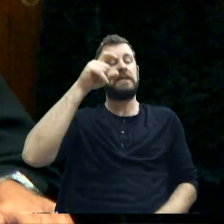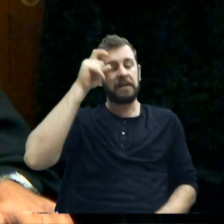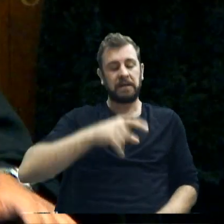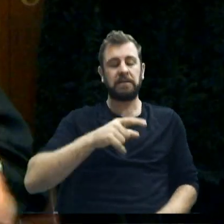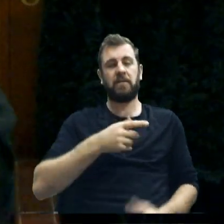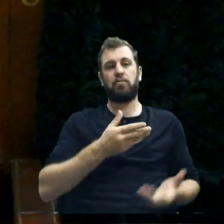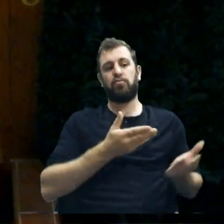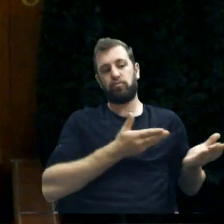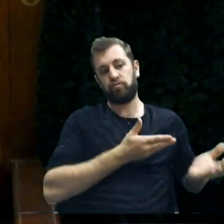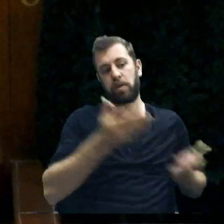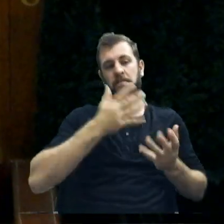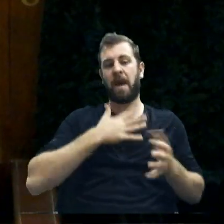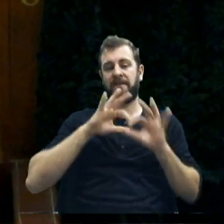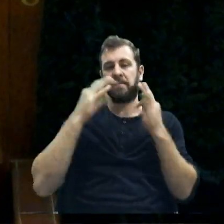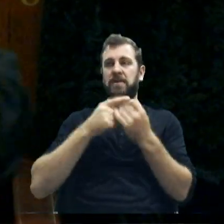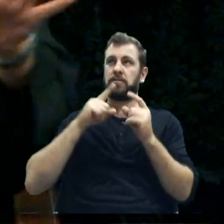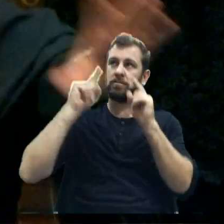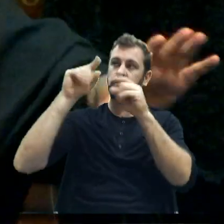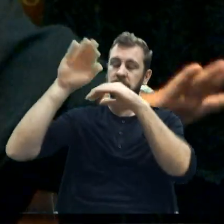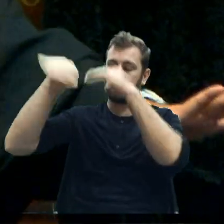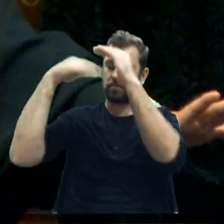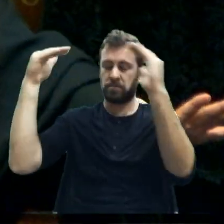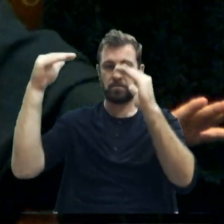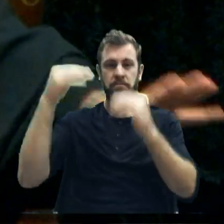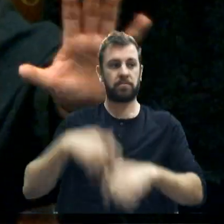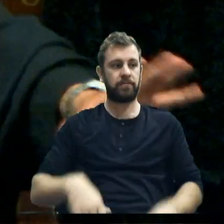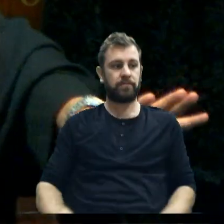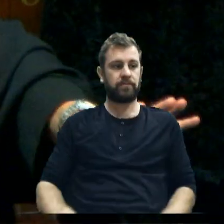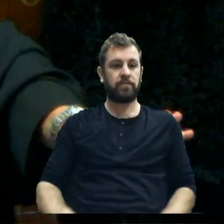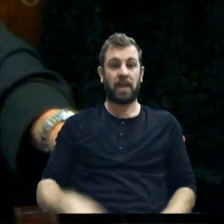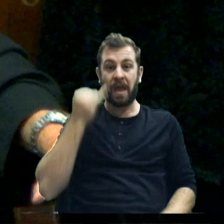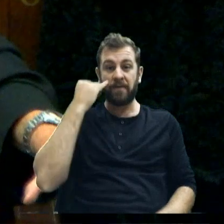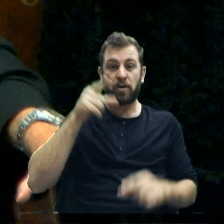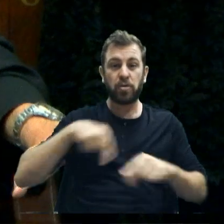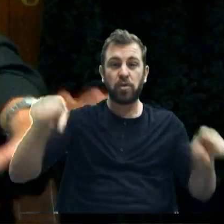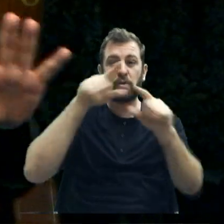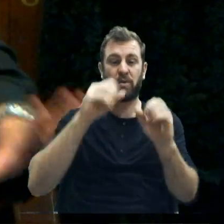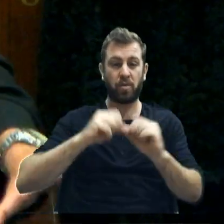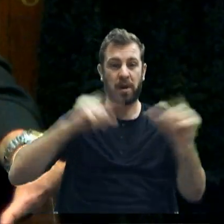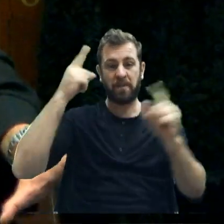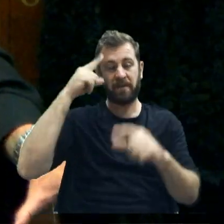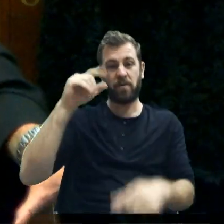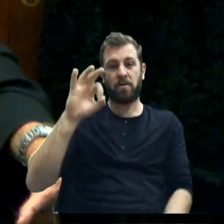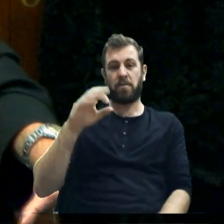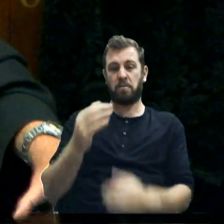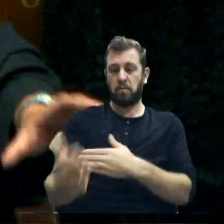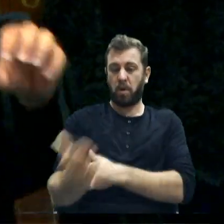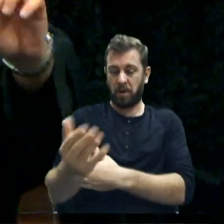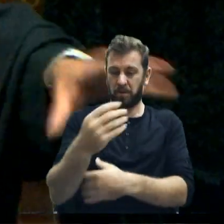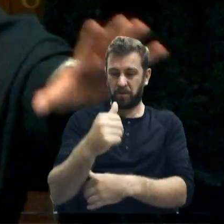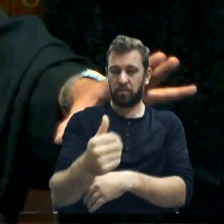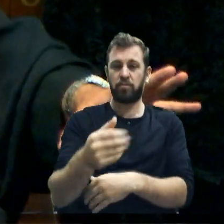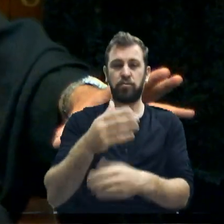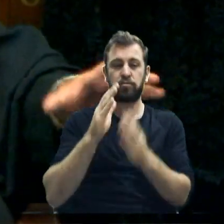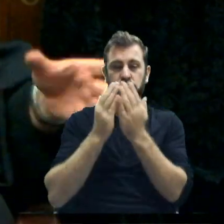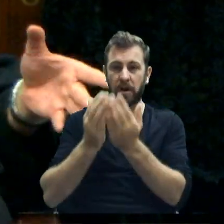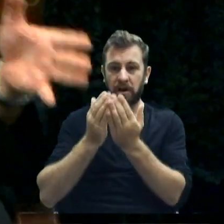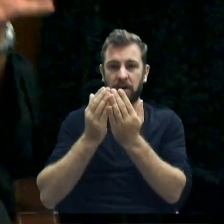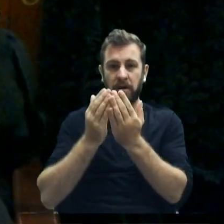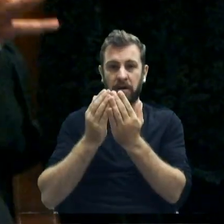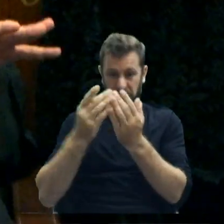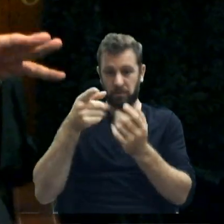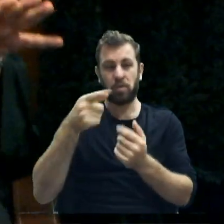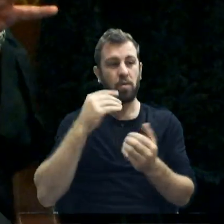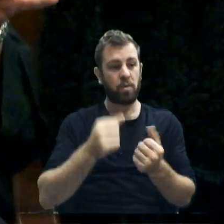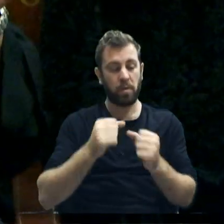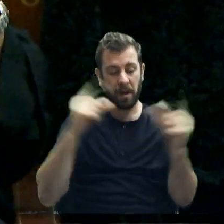Hadith says that when you wake up for Fajr, wake up the family. Those individuals who are fasting, who are praying in your house, wake them up. As